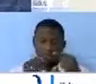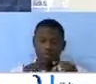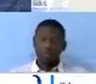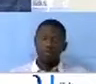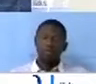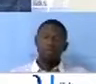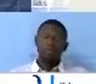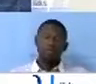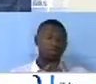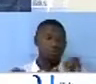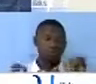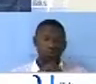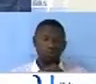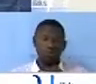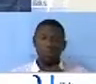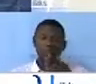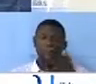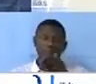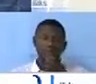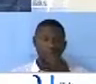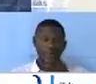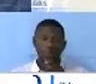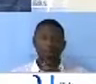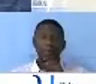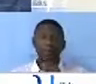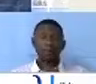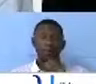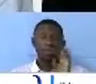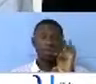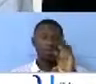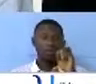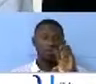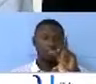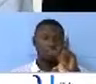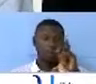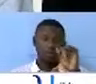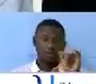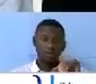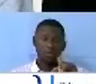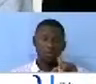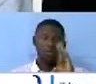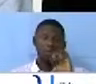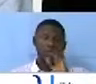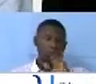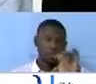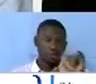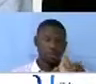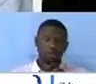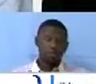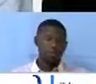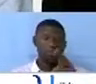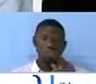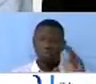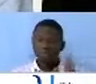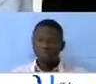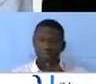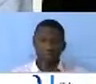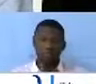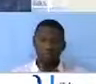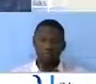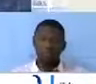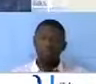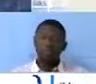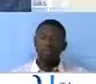record that Mr. Foday Barry is saying that there is no evidence and that these confessions